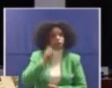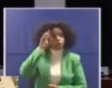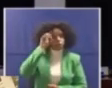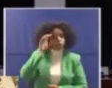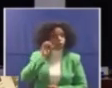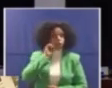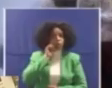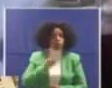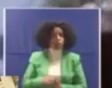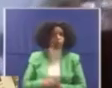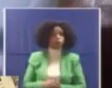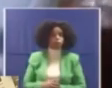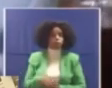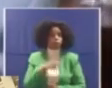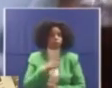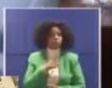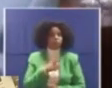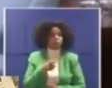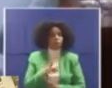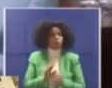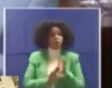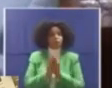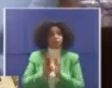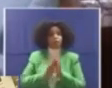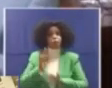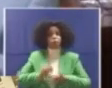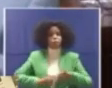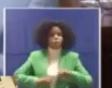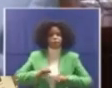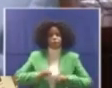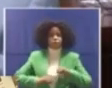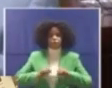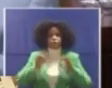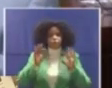developments that destabilizes the situation there.